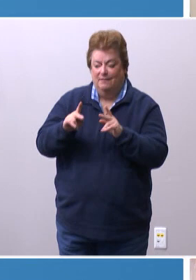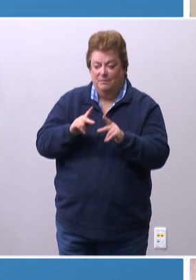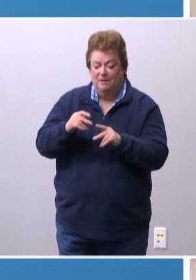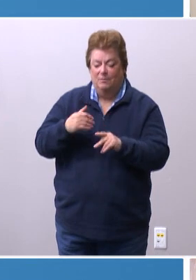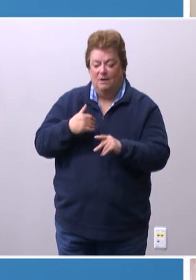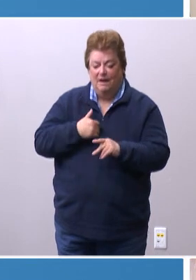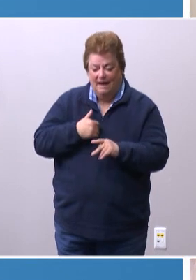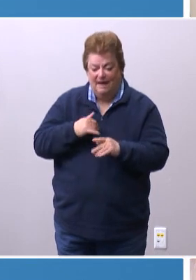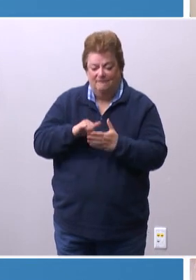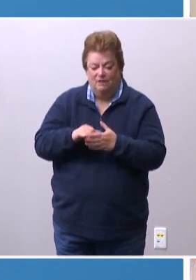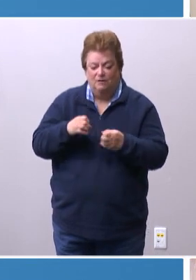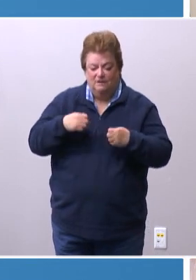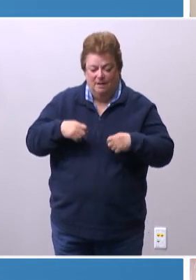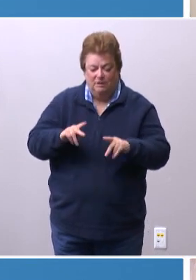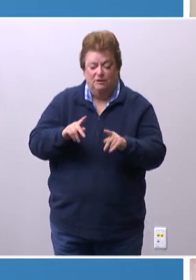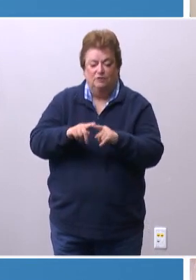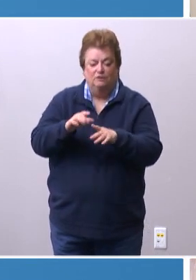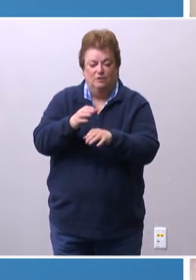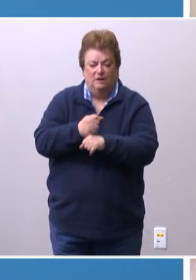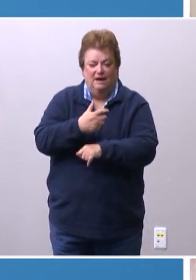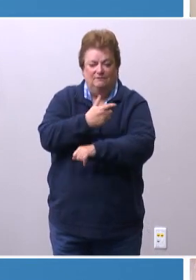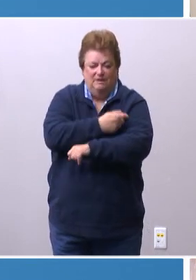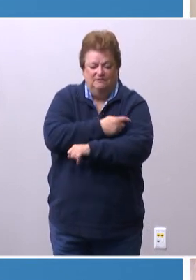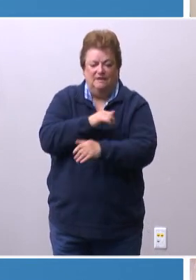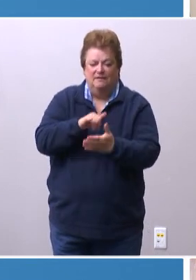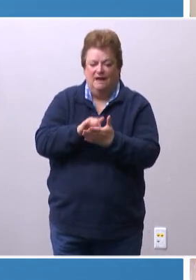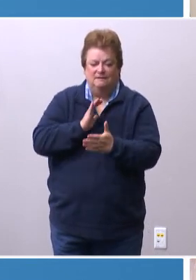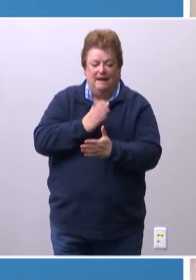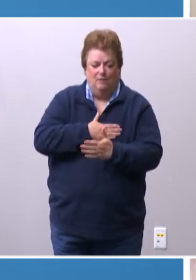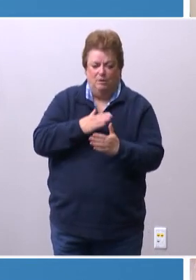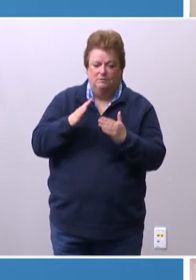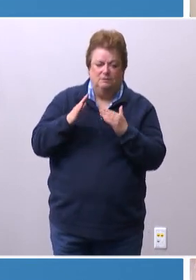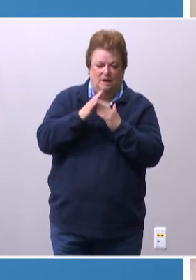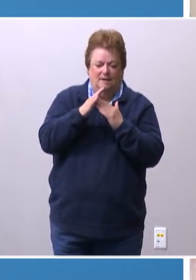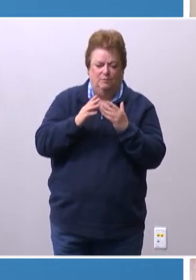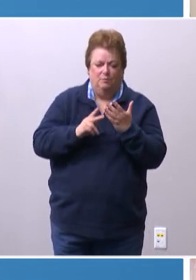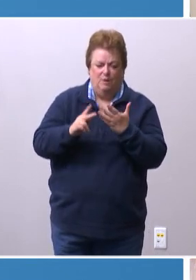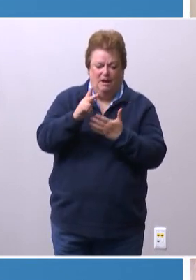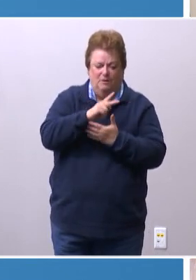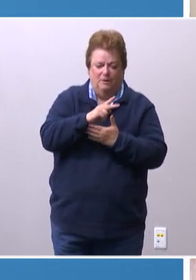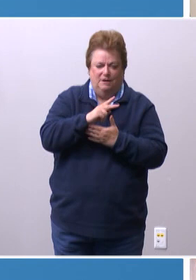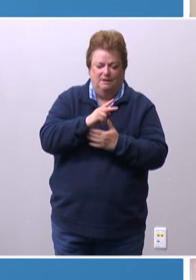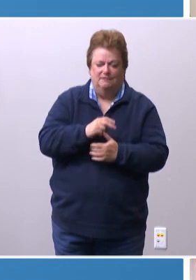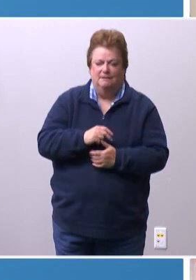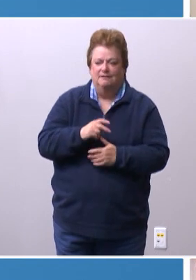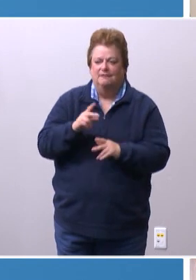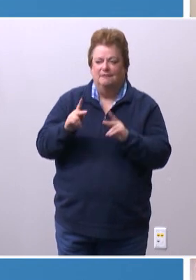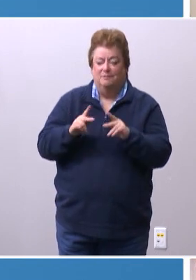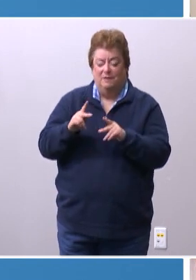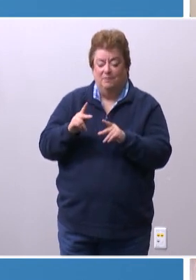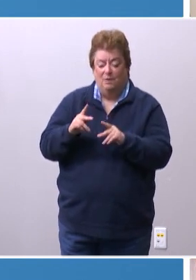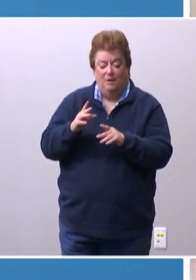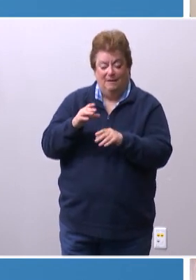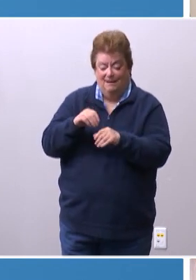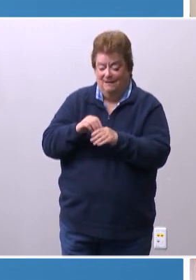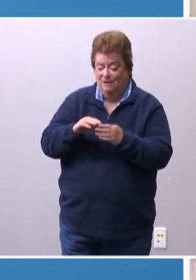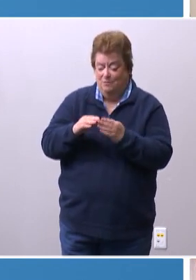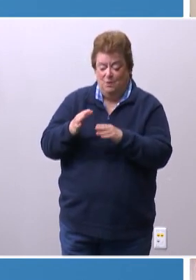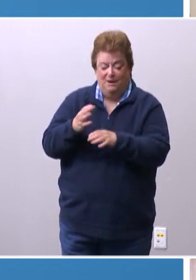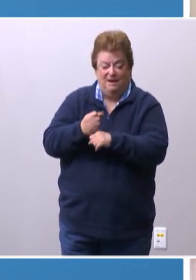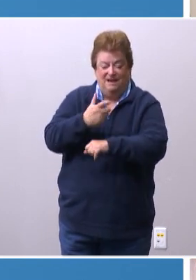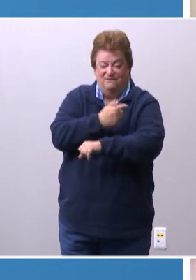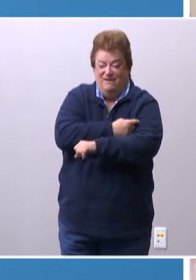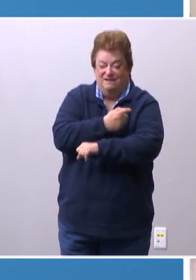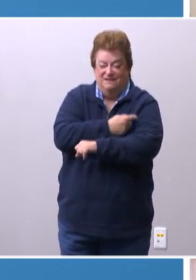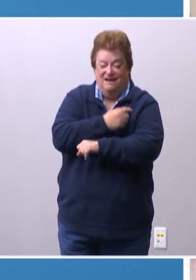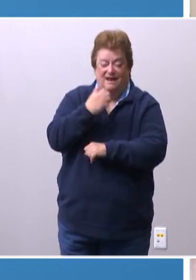convenient opportunities to receive the vaccine remains a top priority. People in our community are getting vaccinated every day, and we continue